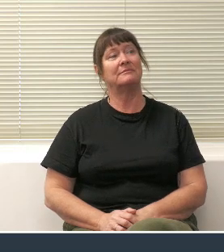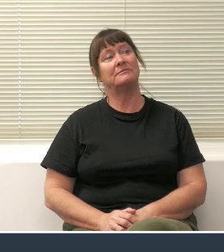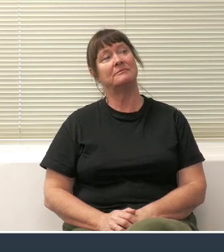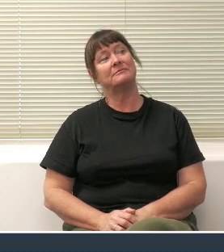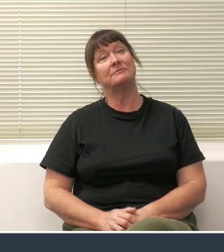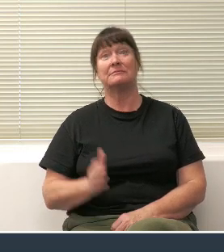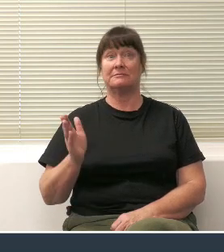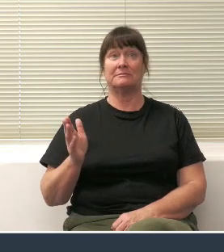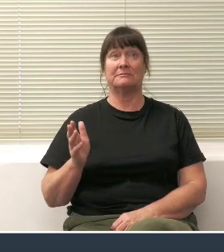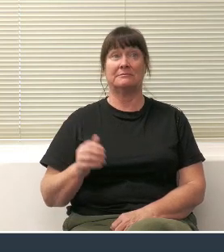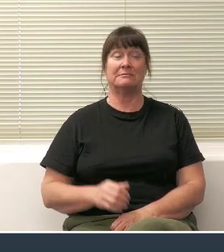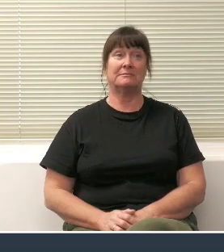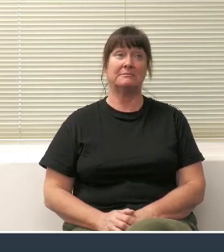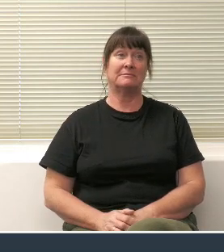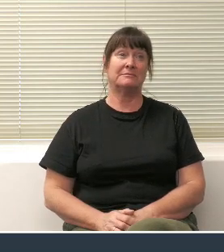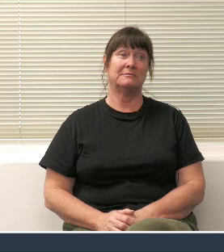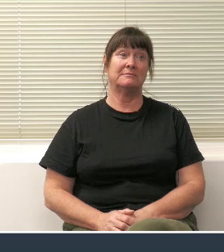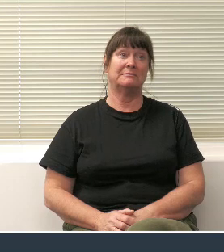Okay, Councillor Crystal?